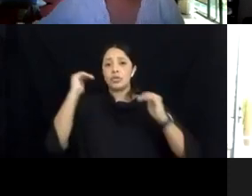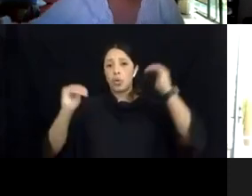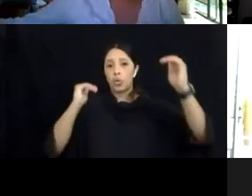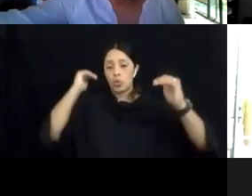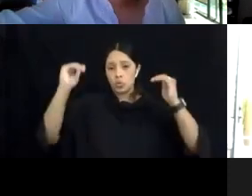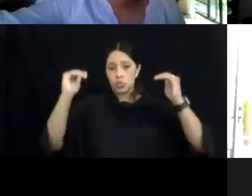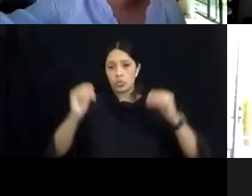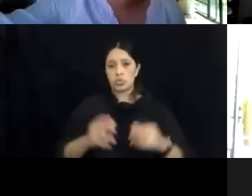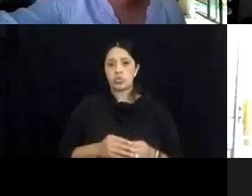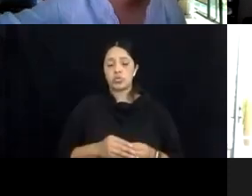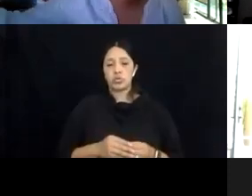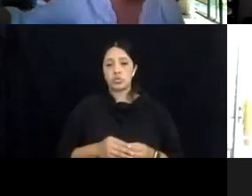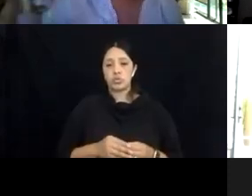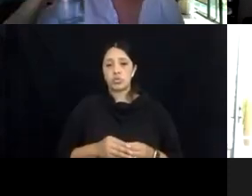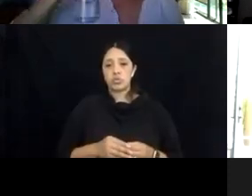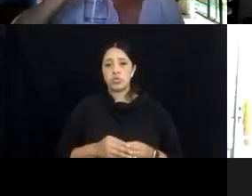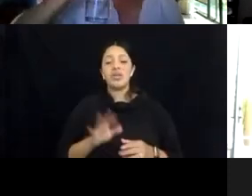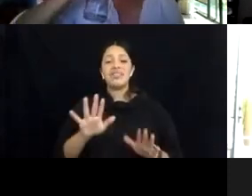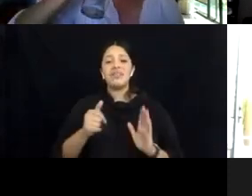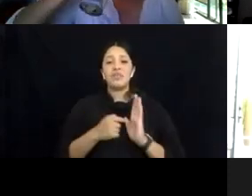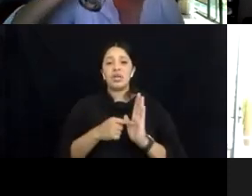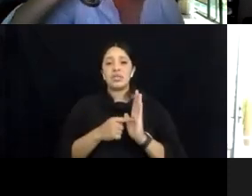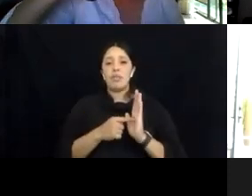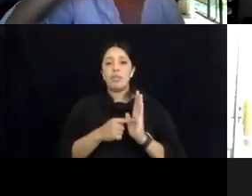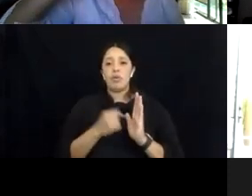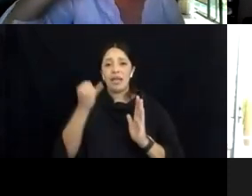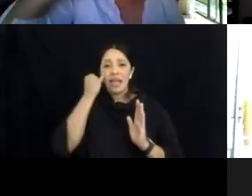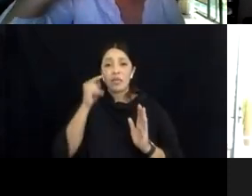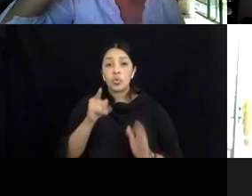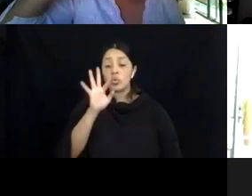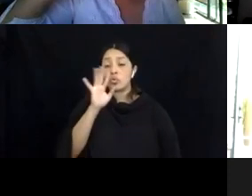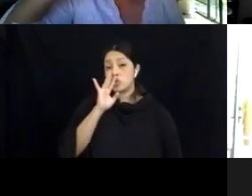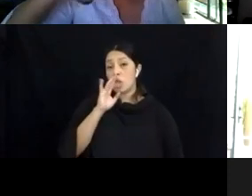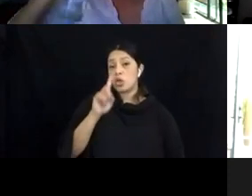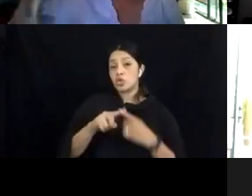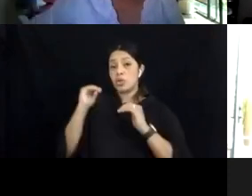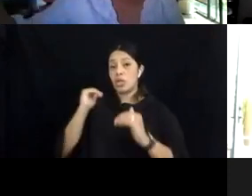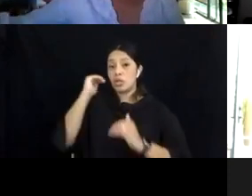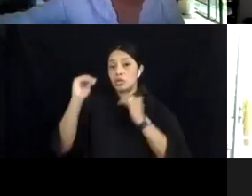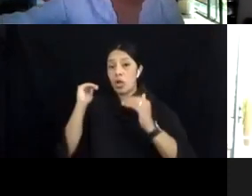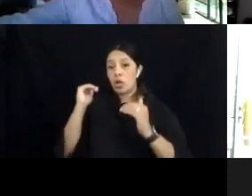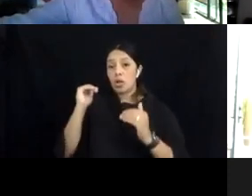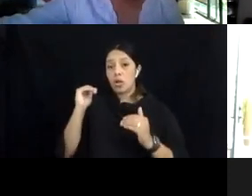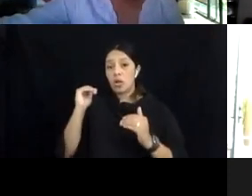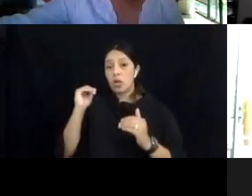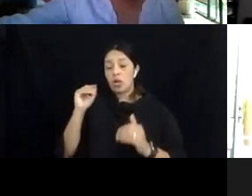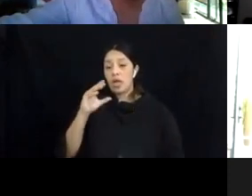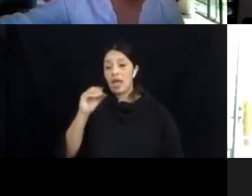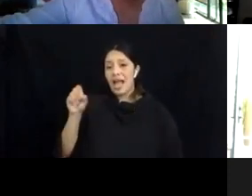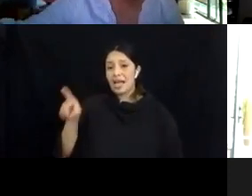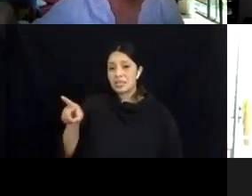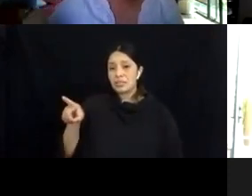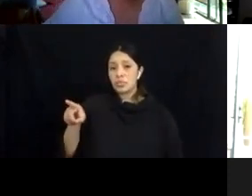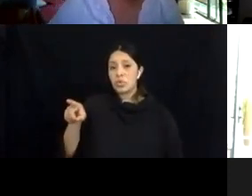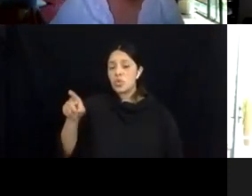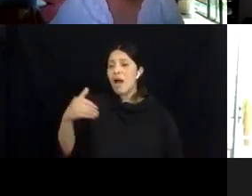the area, for example, of technology, if you're talking to an adult and say, hey, you have access online to many